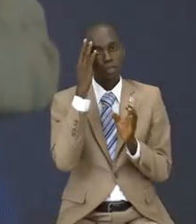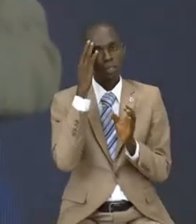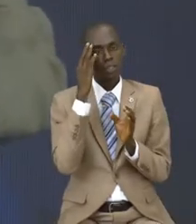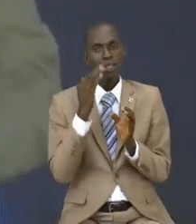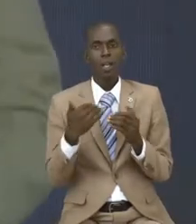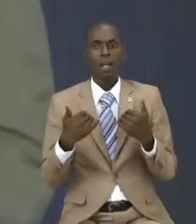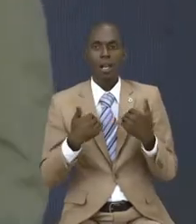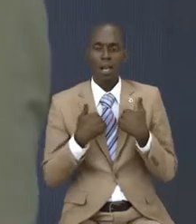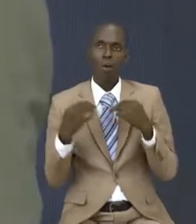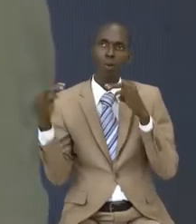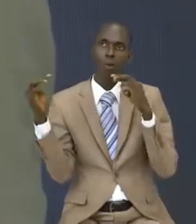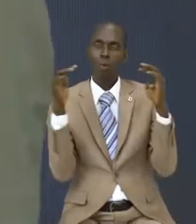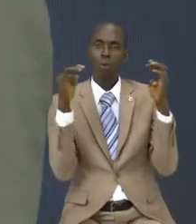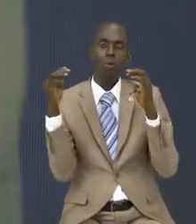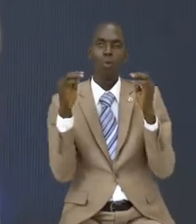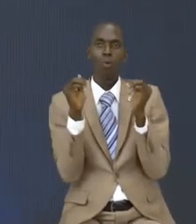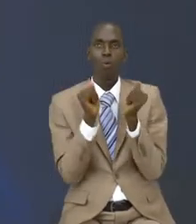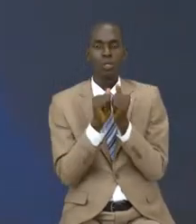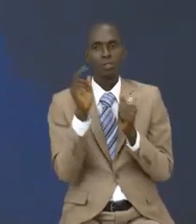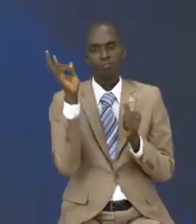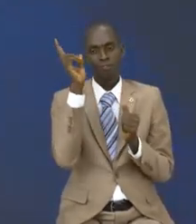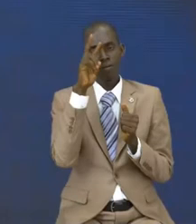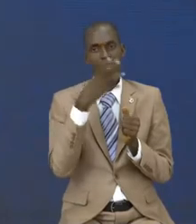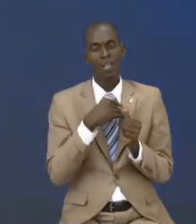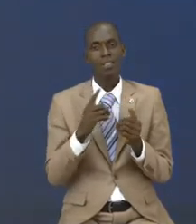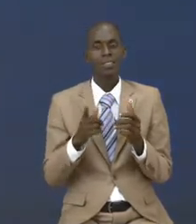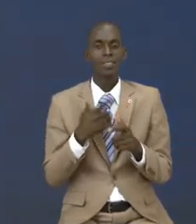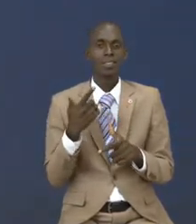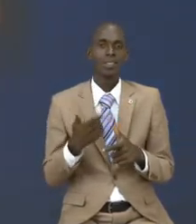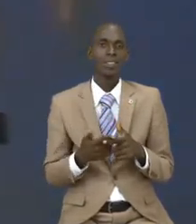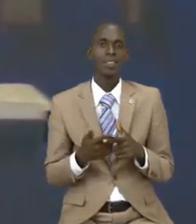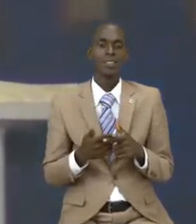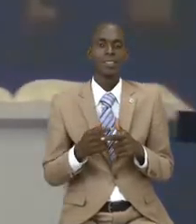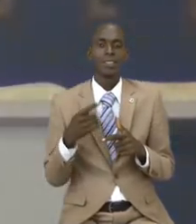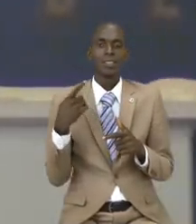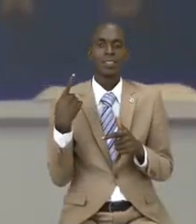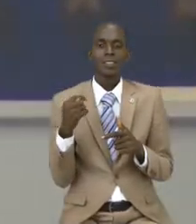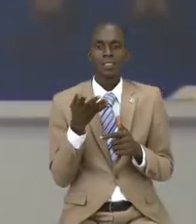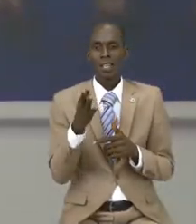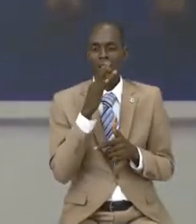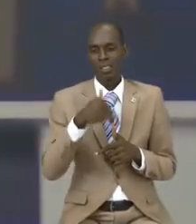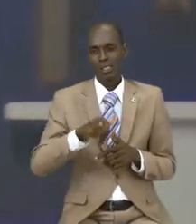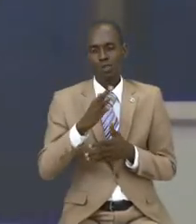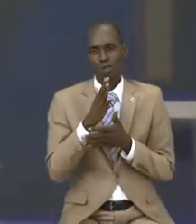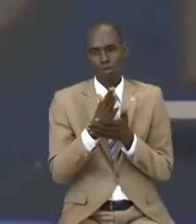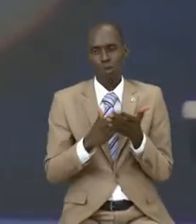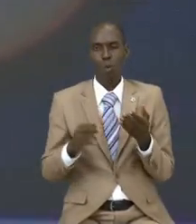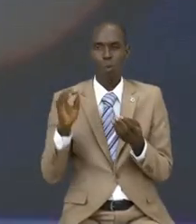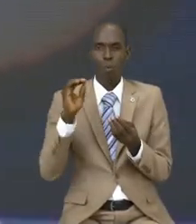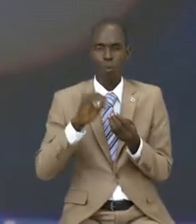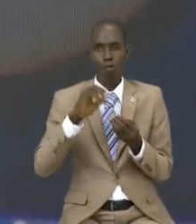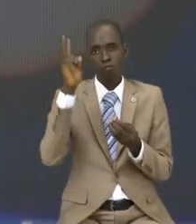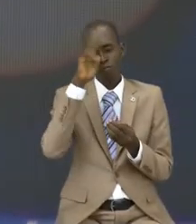war with ignorance. And then there's still some kind of ignorance waiting